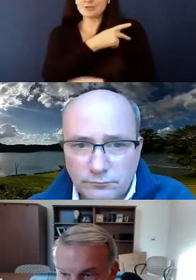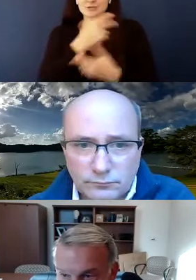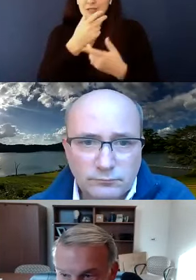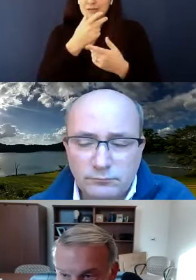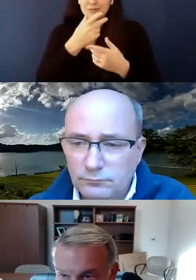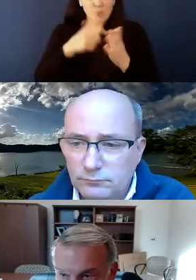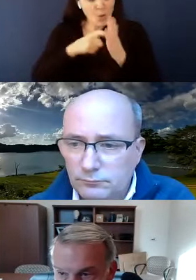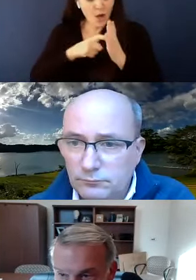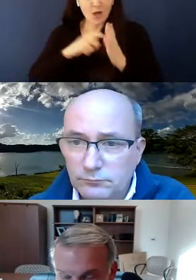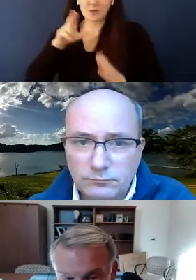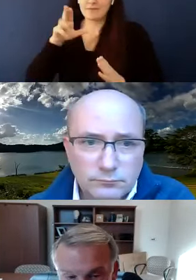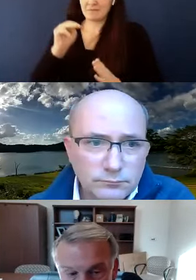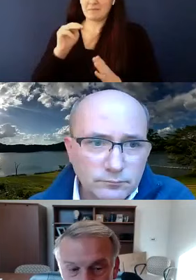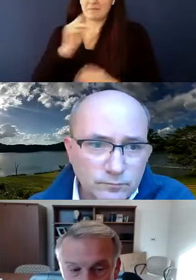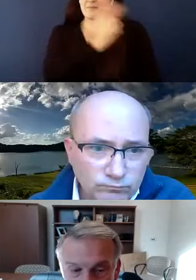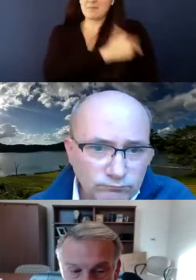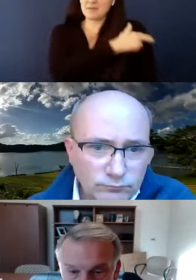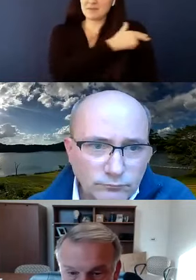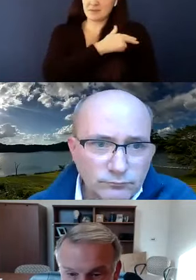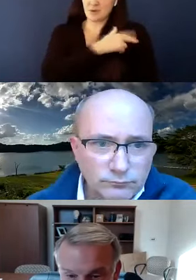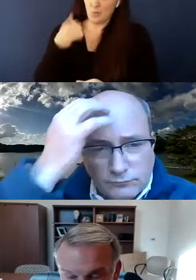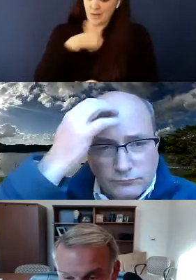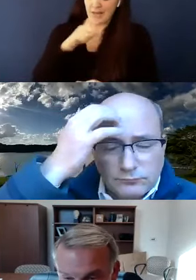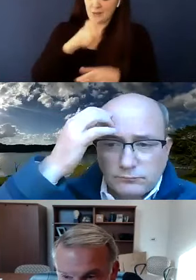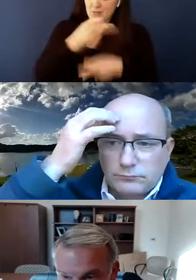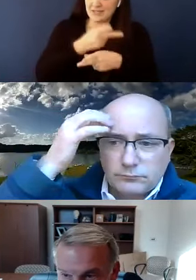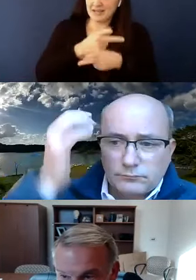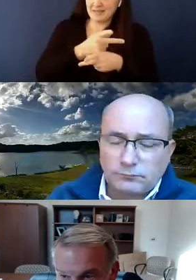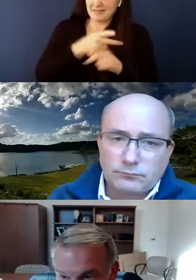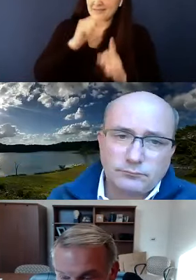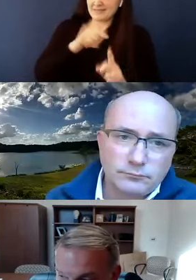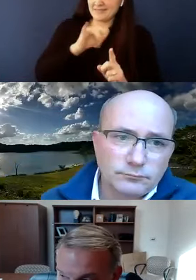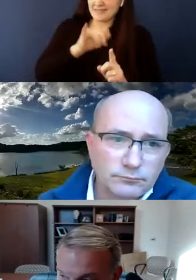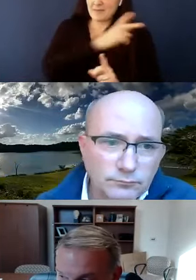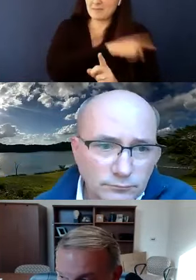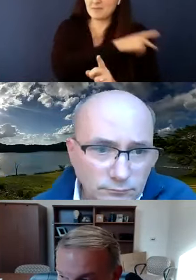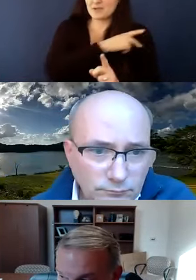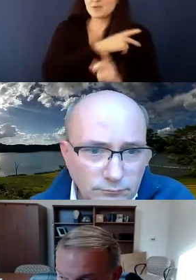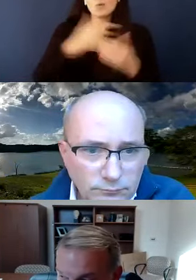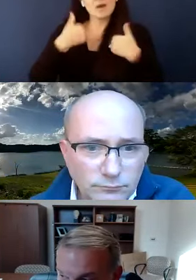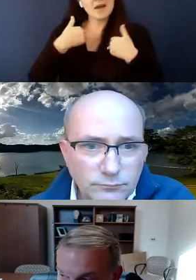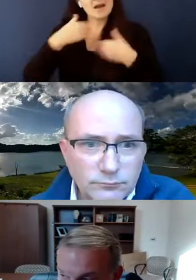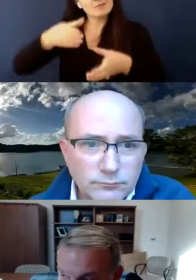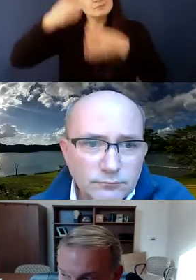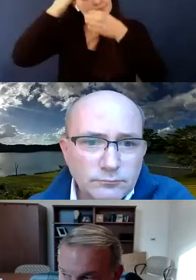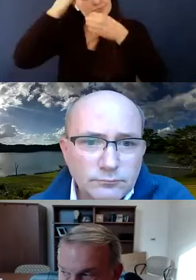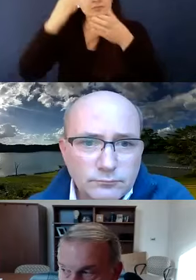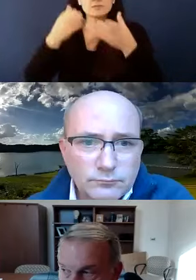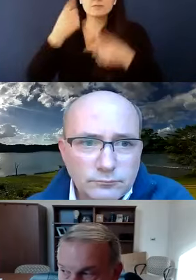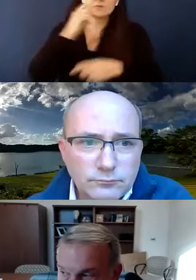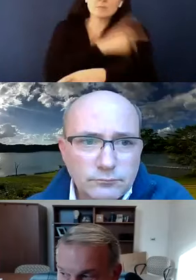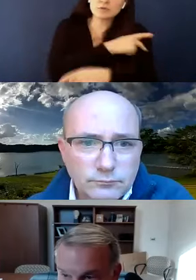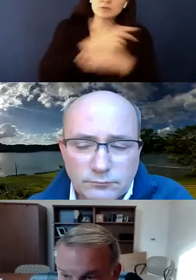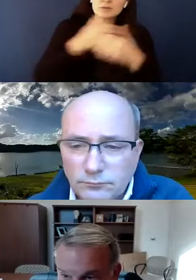else. So we do have, we have expertise to take care of patients who have ARDS and